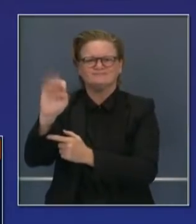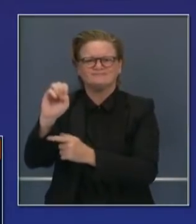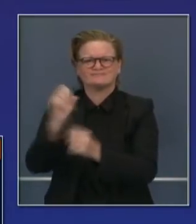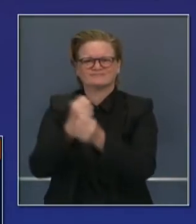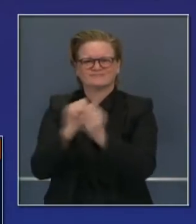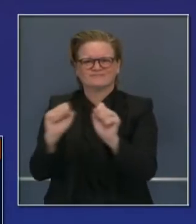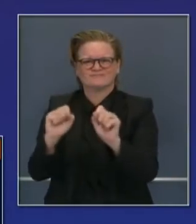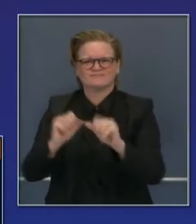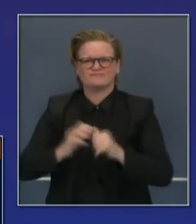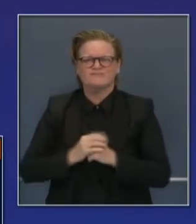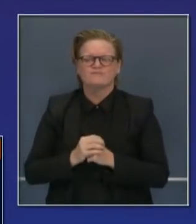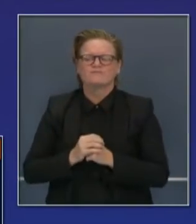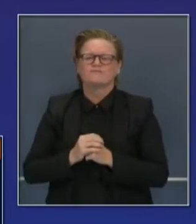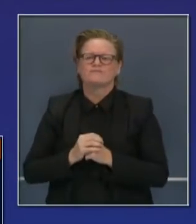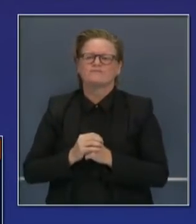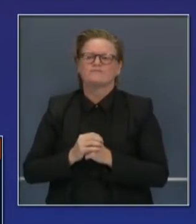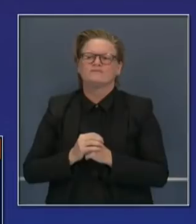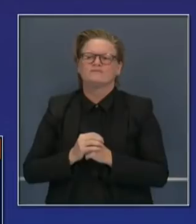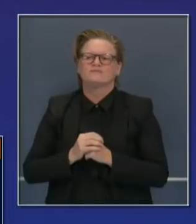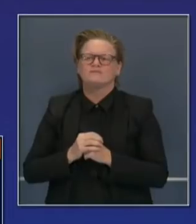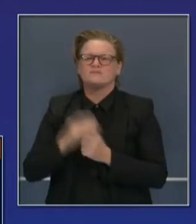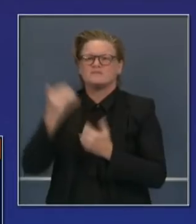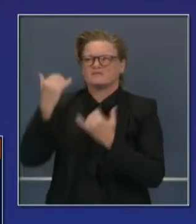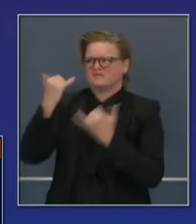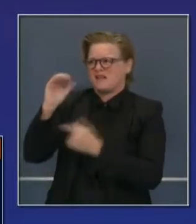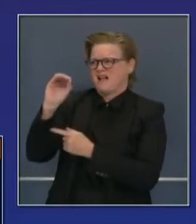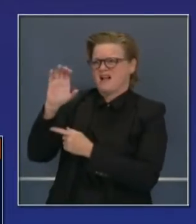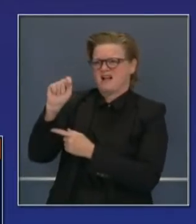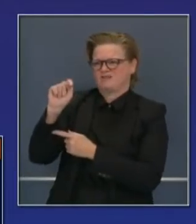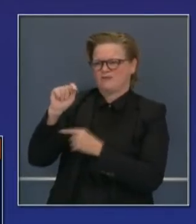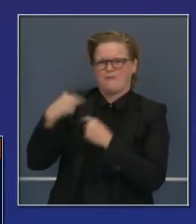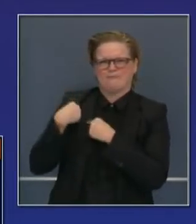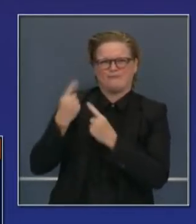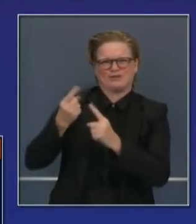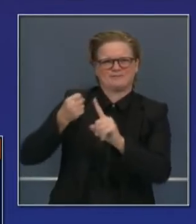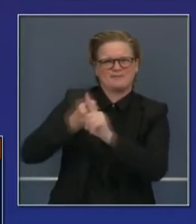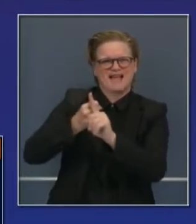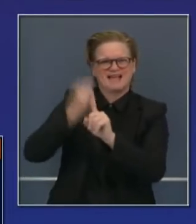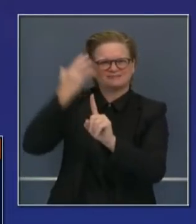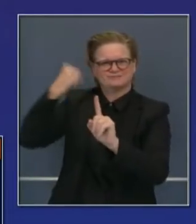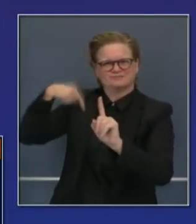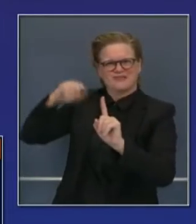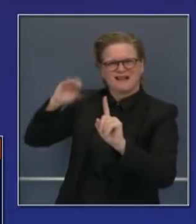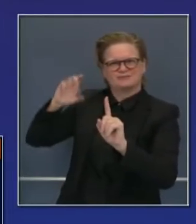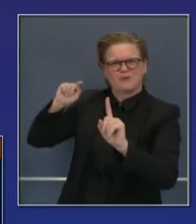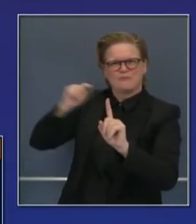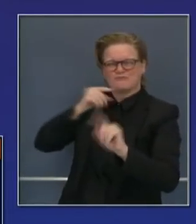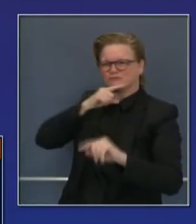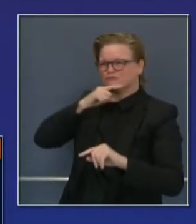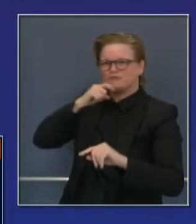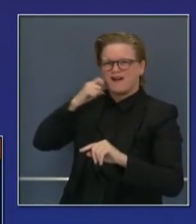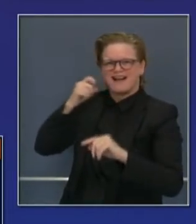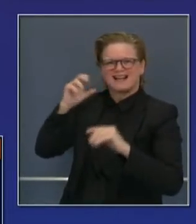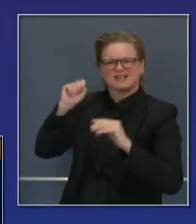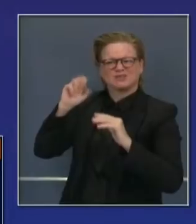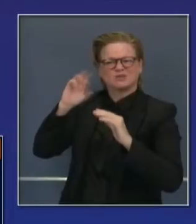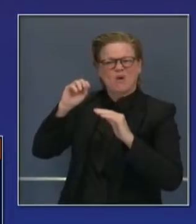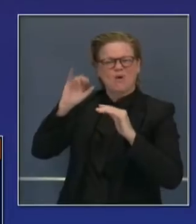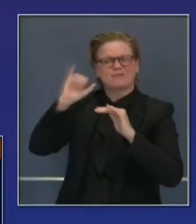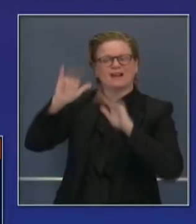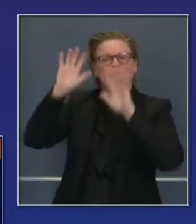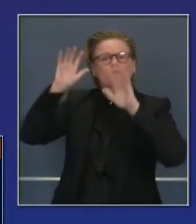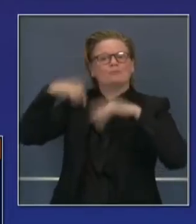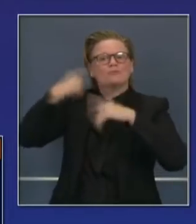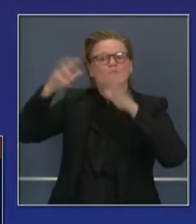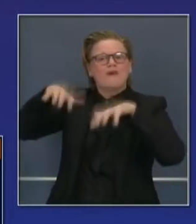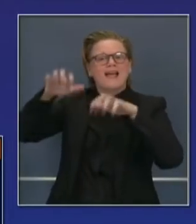October. We are now experiencing, again, significantly below average precipitation yet again in